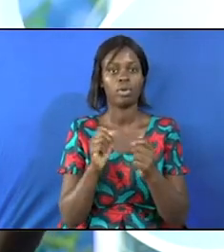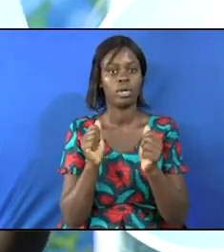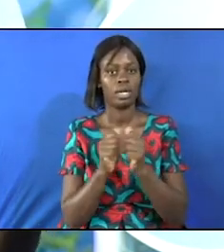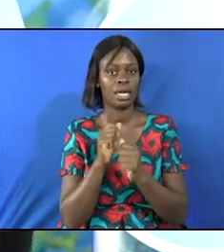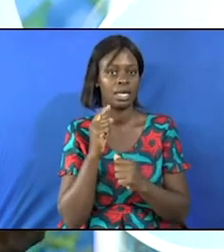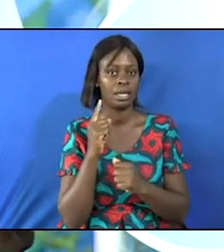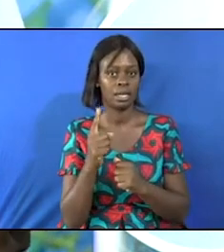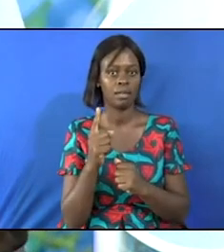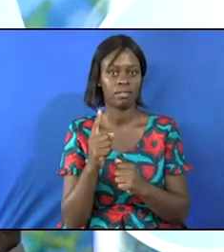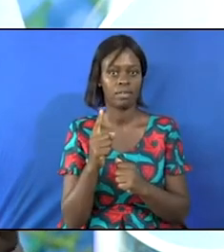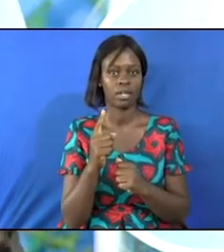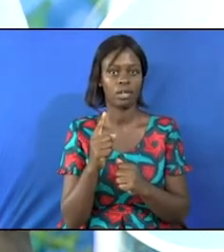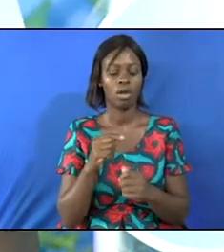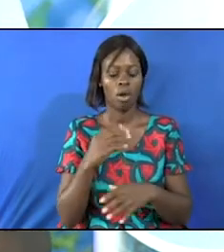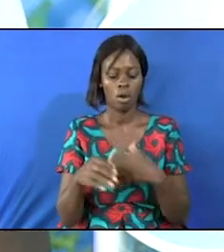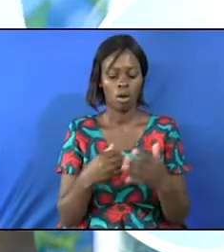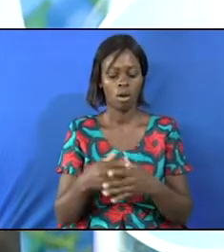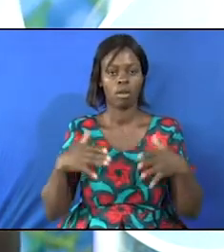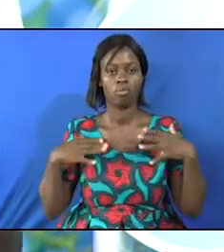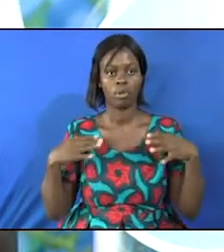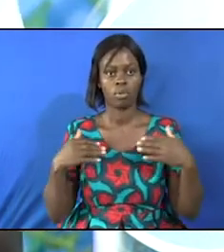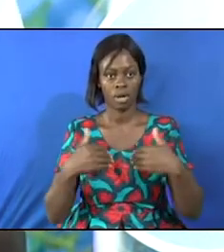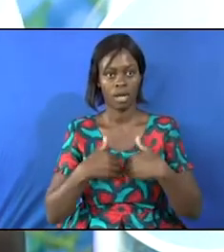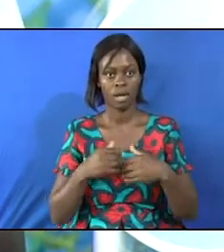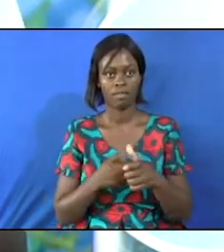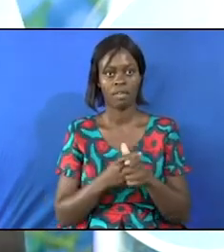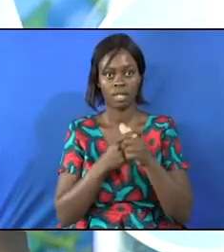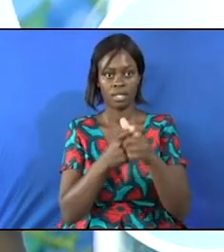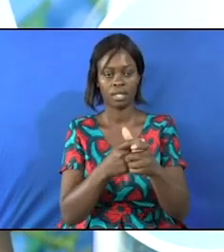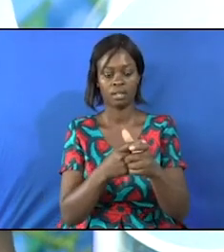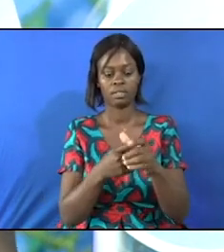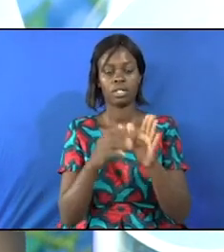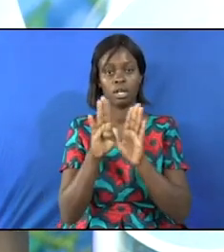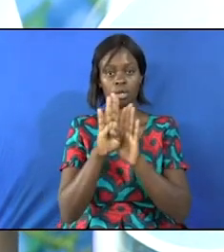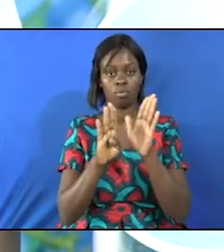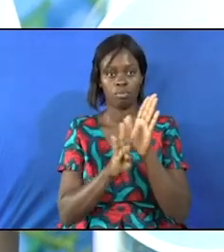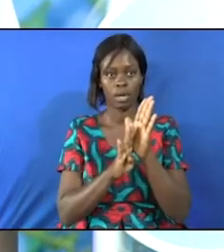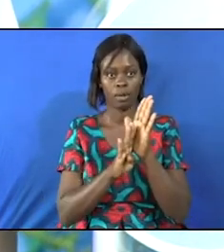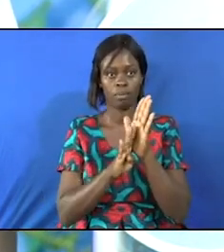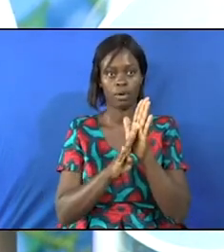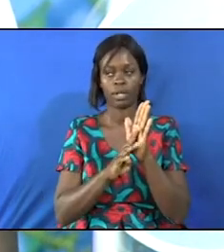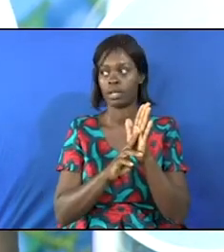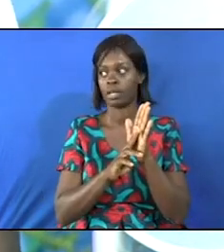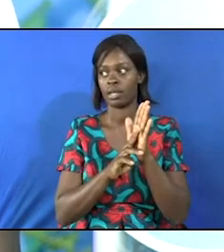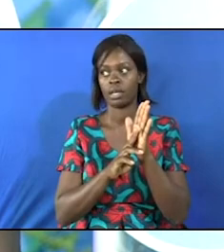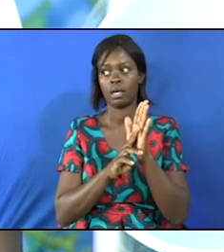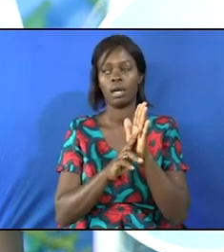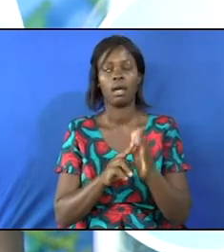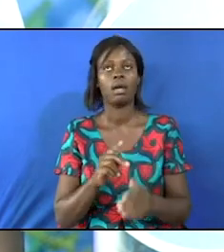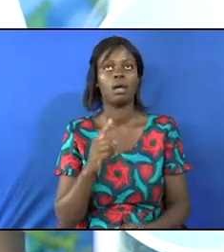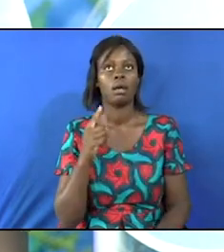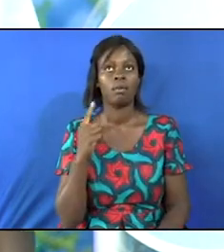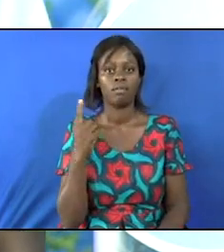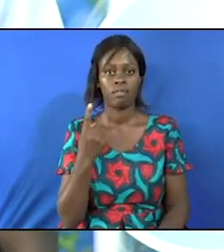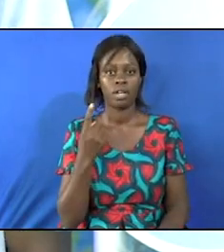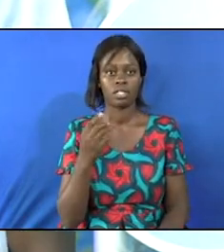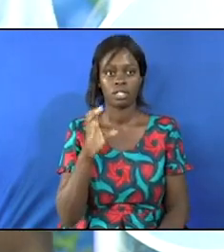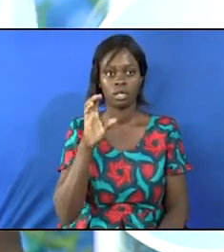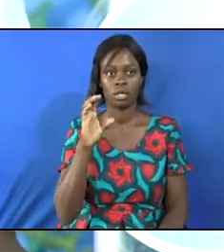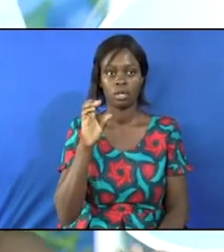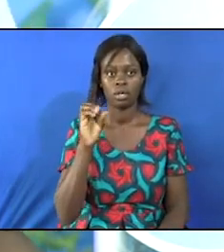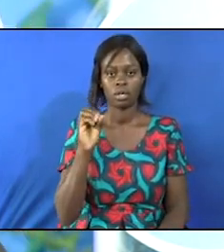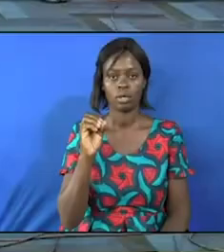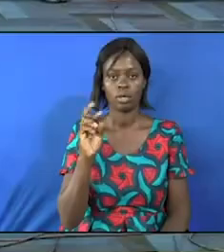called spiritual gifts. In the book of 1 Corinthians 12:4-11, we got to understand